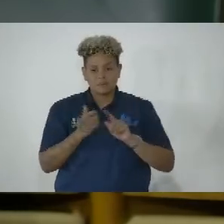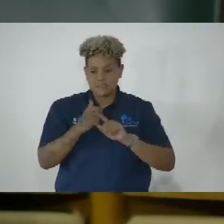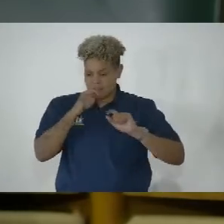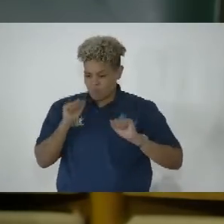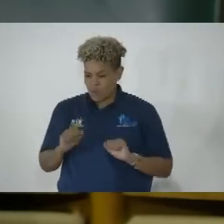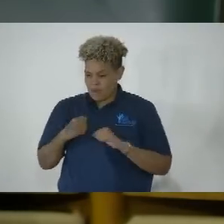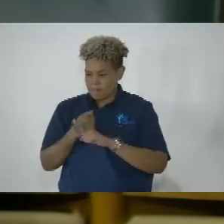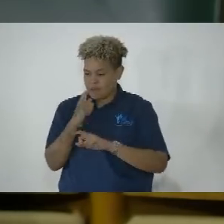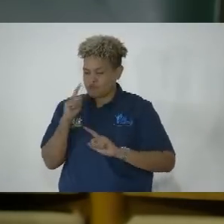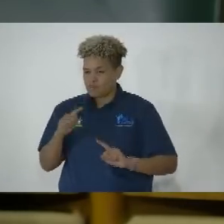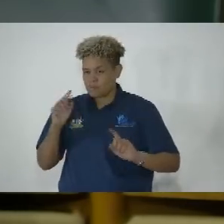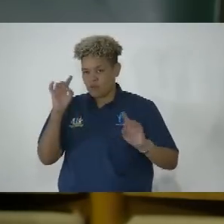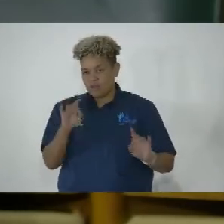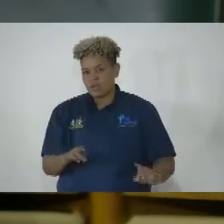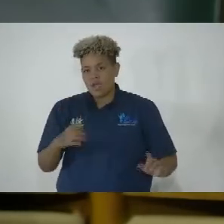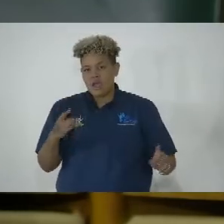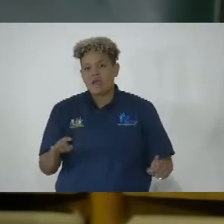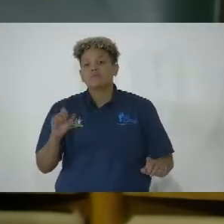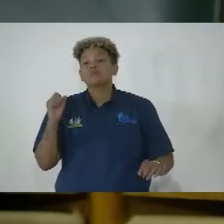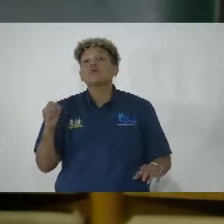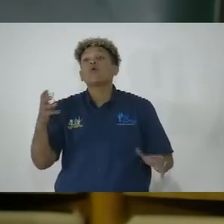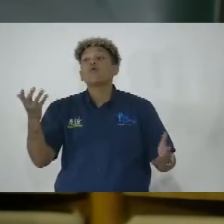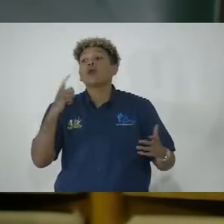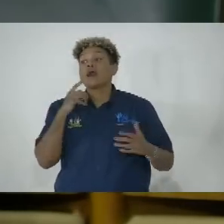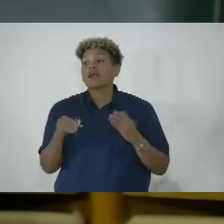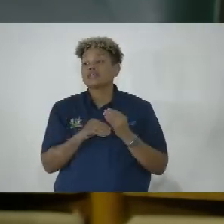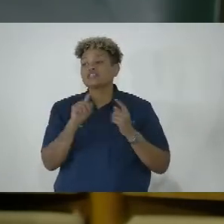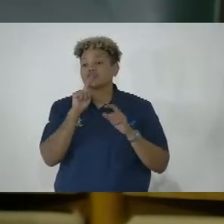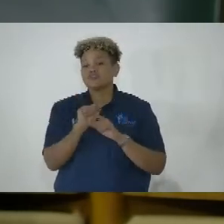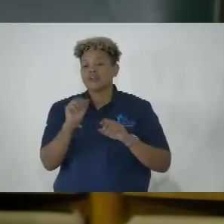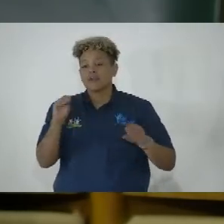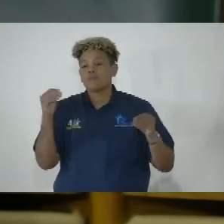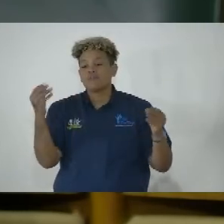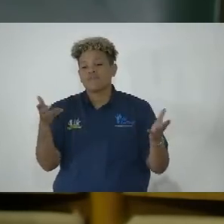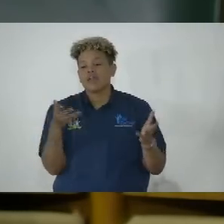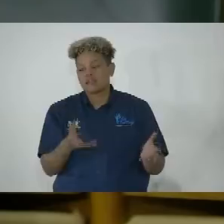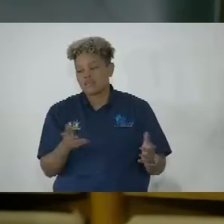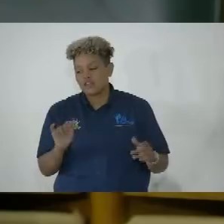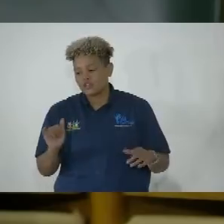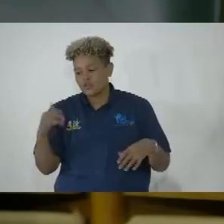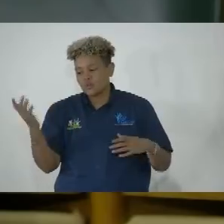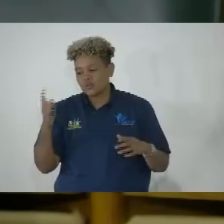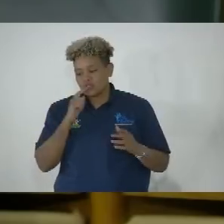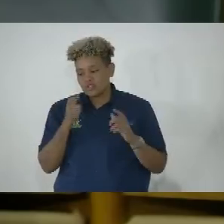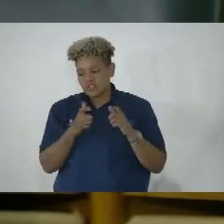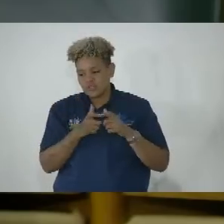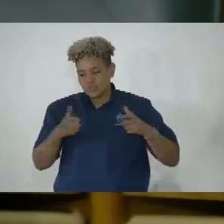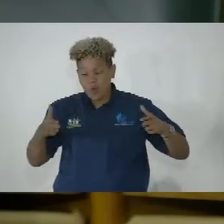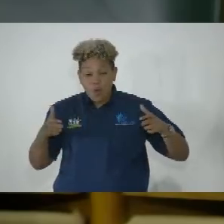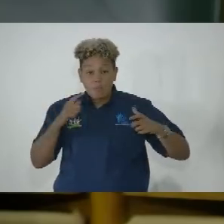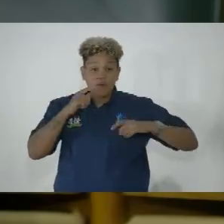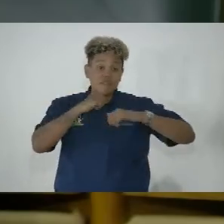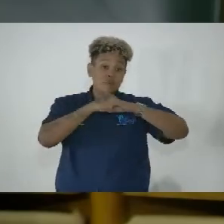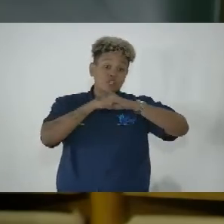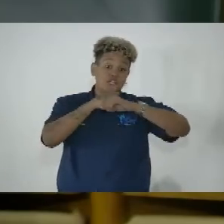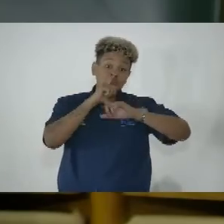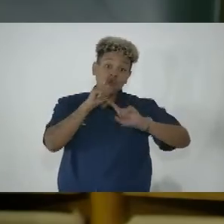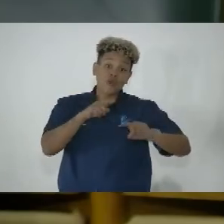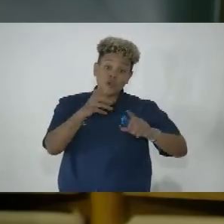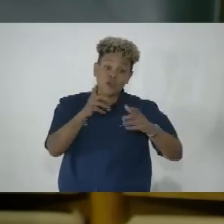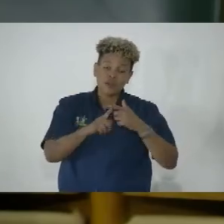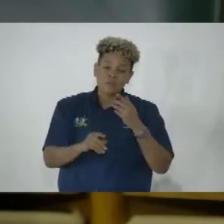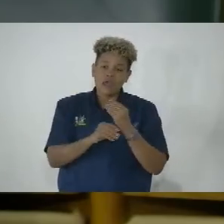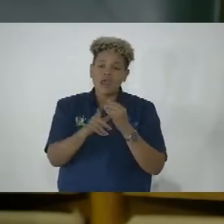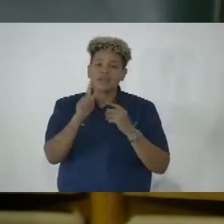make a report. So that is also provided here. The scope of protection orders and